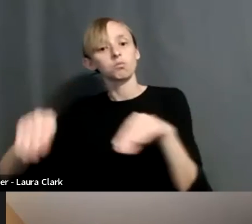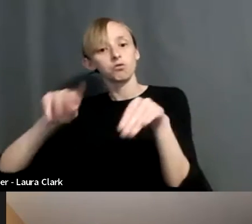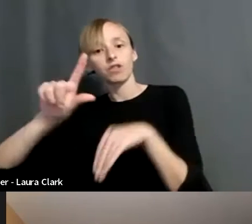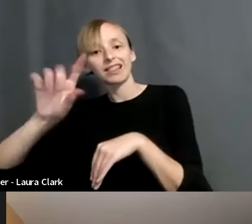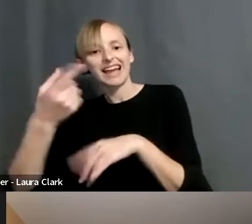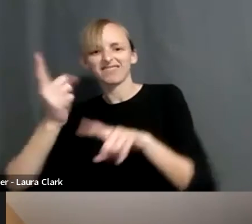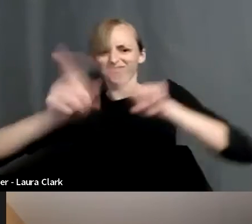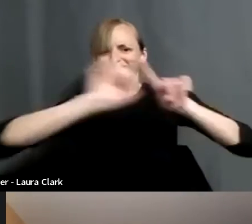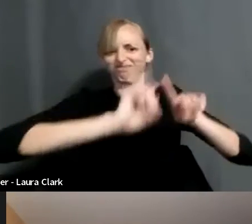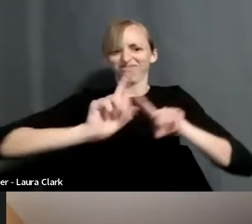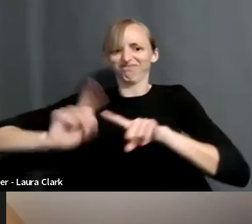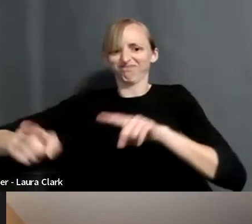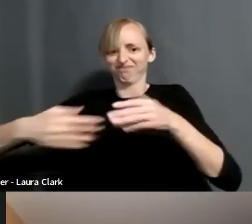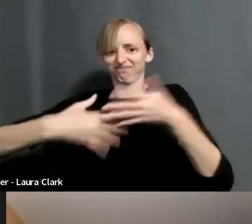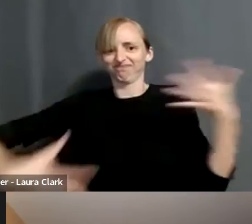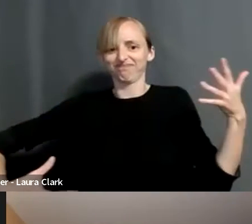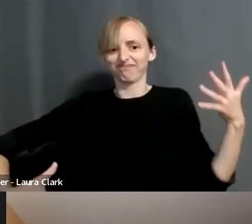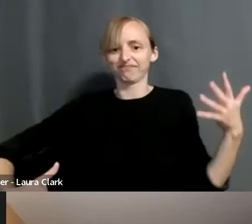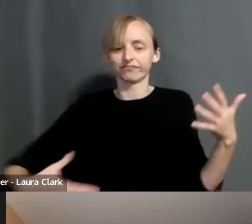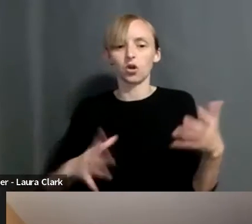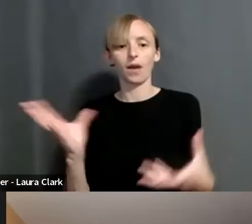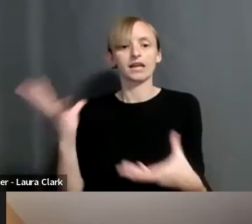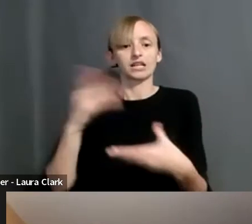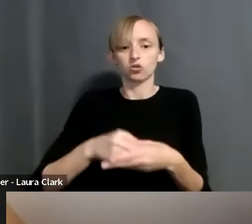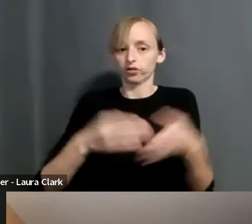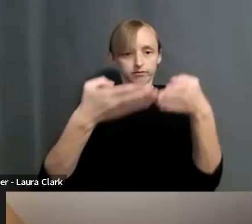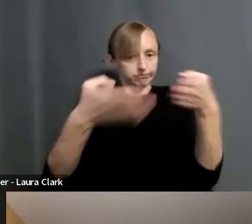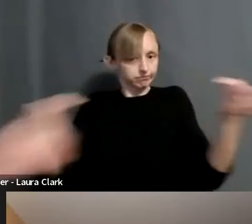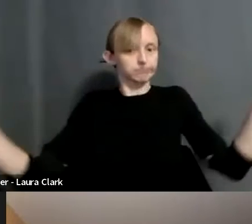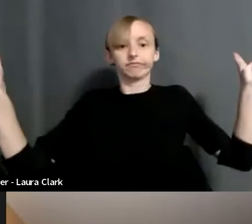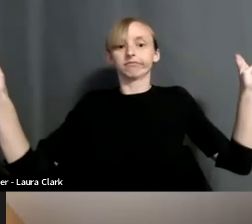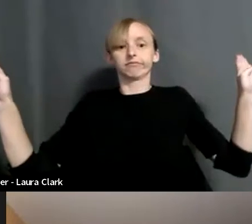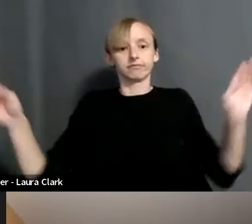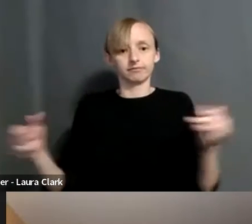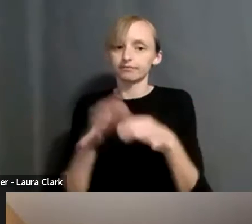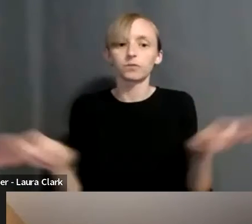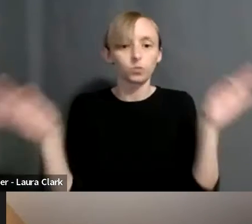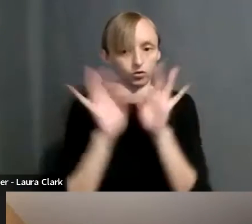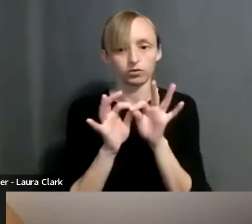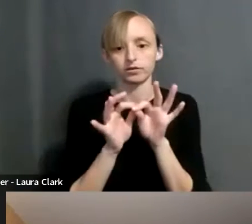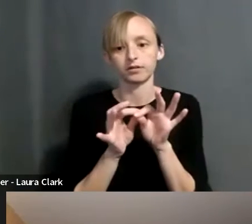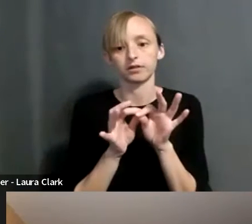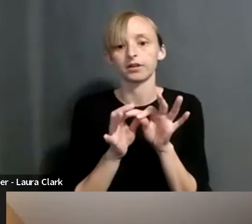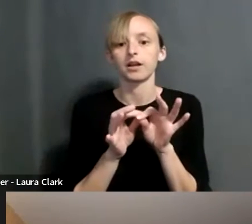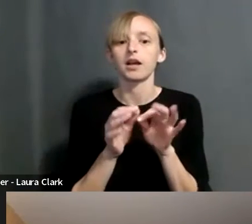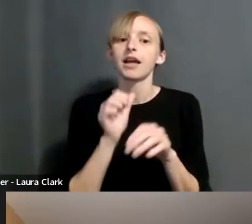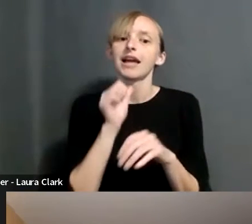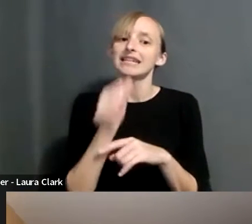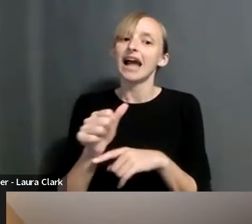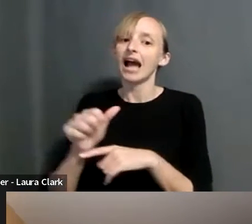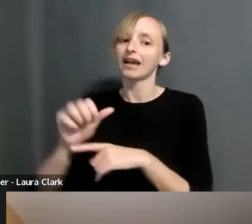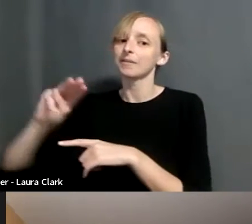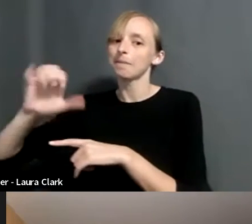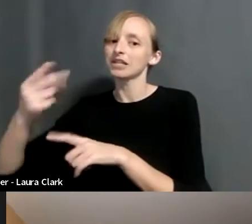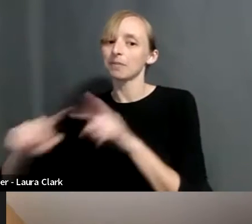think being inclusive is super important. And even I know this isn't necessarily in Michigan, but out in